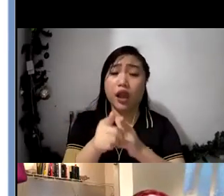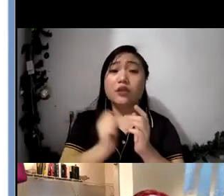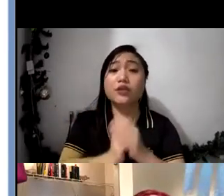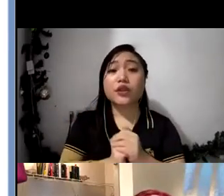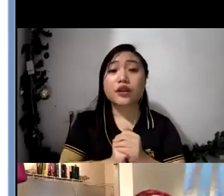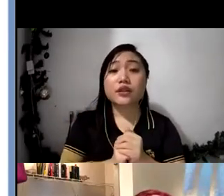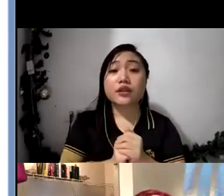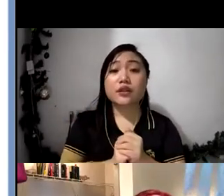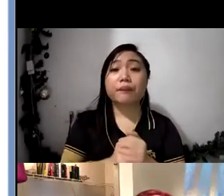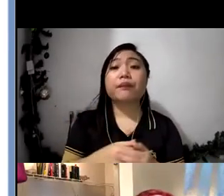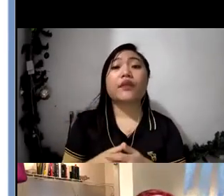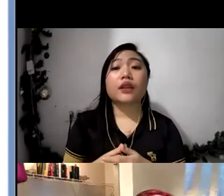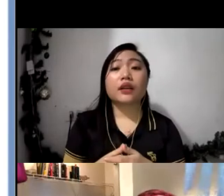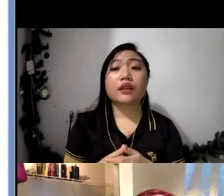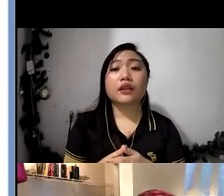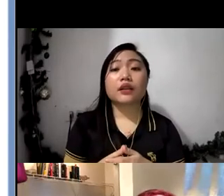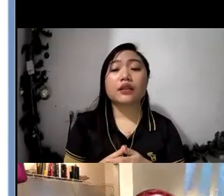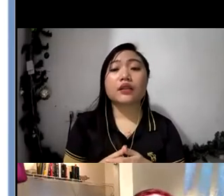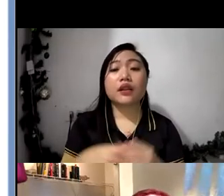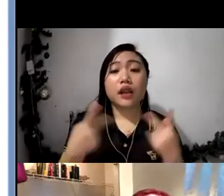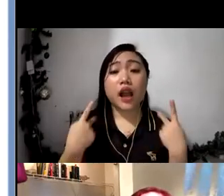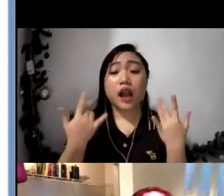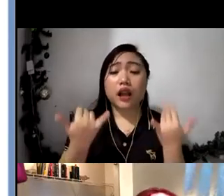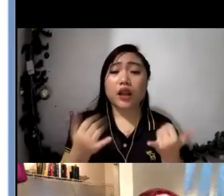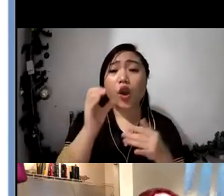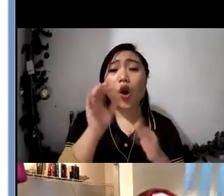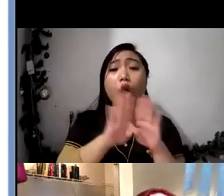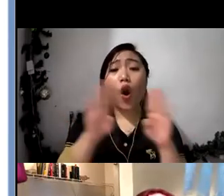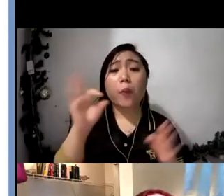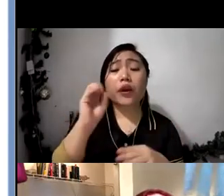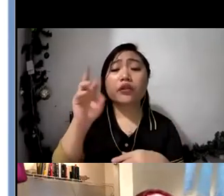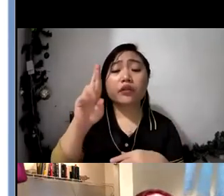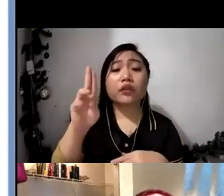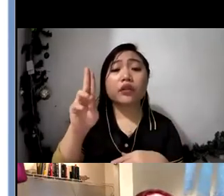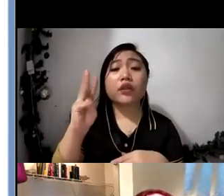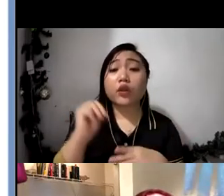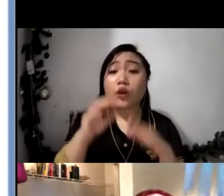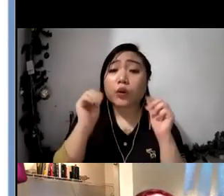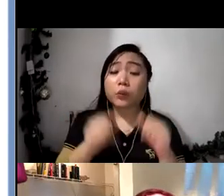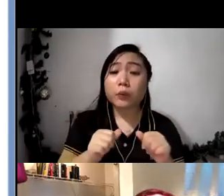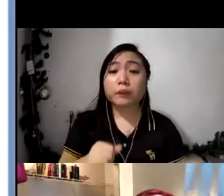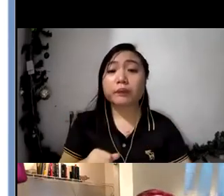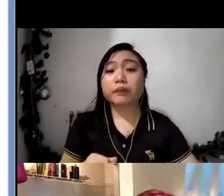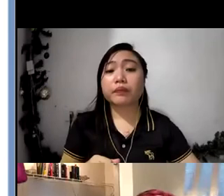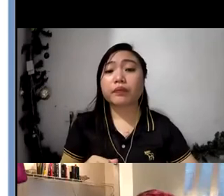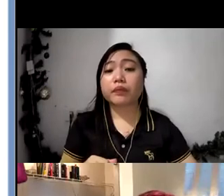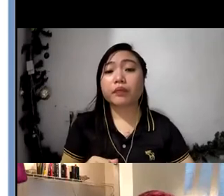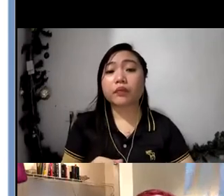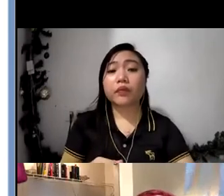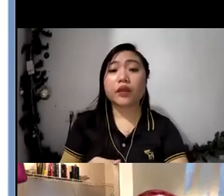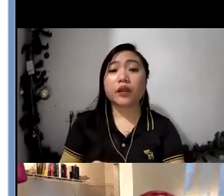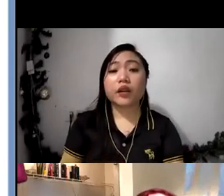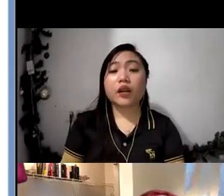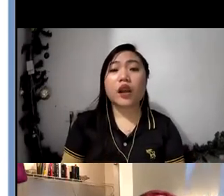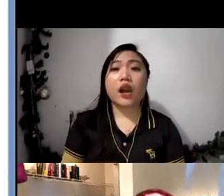will also, during the open forum, or if you wanted to provide some opinion and